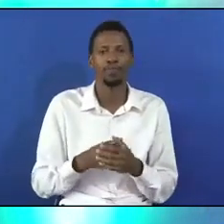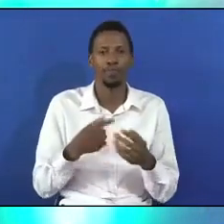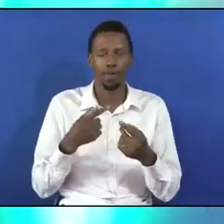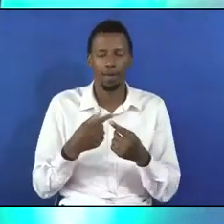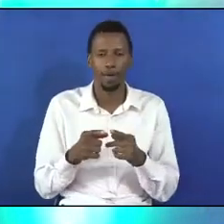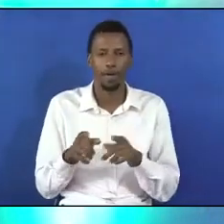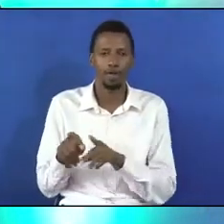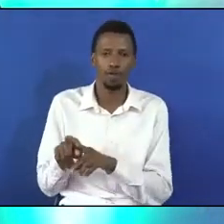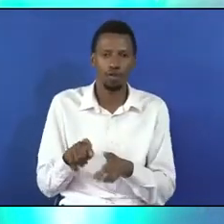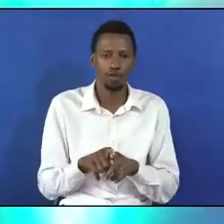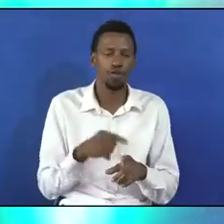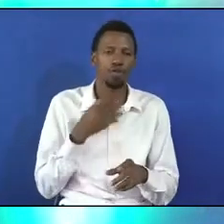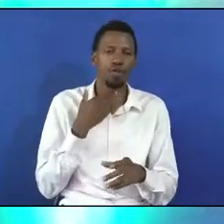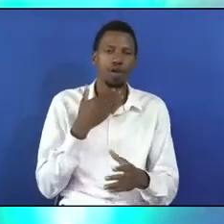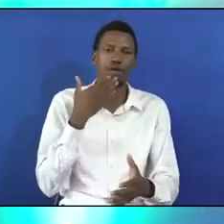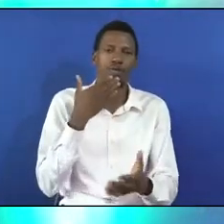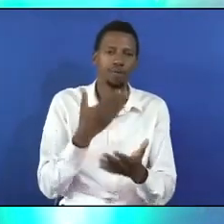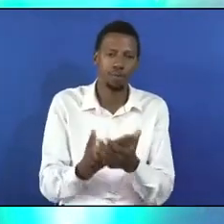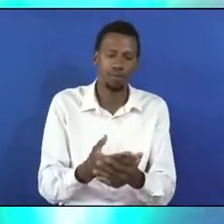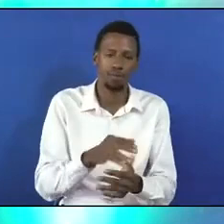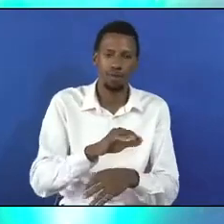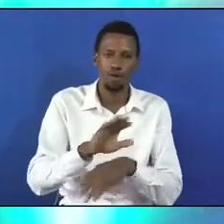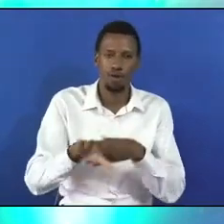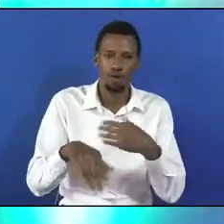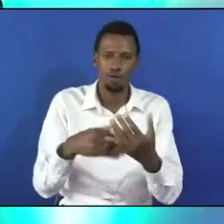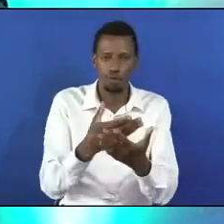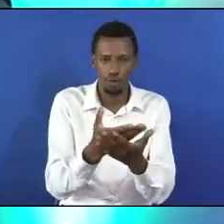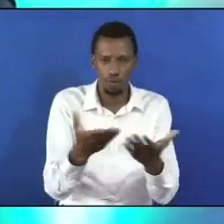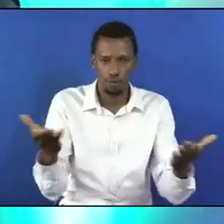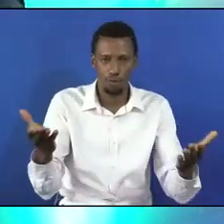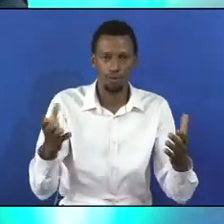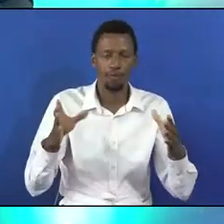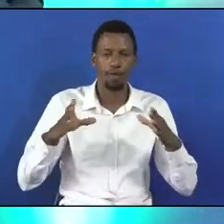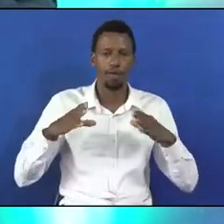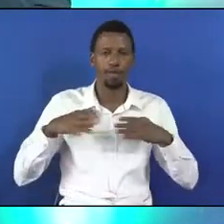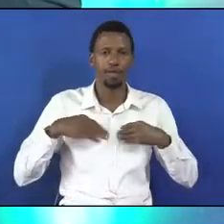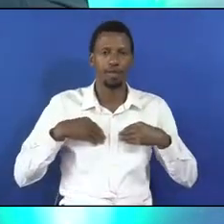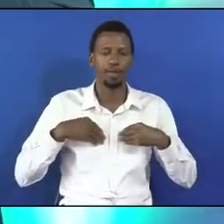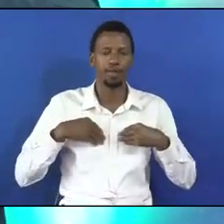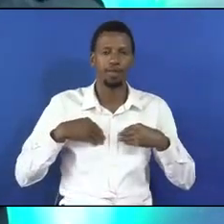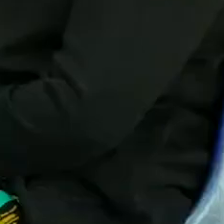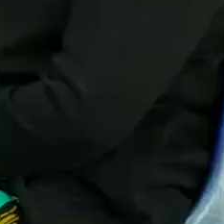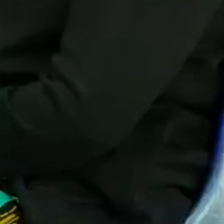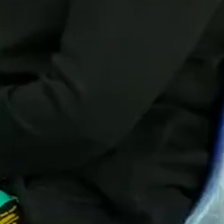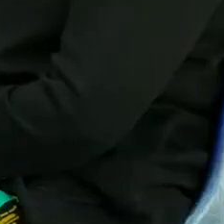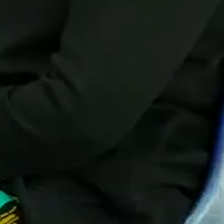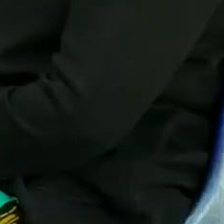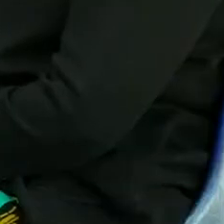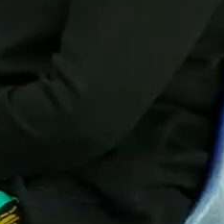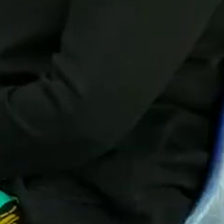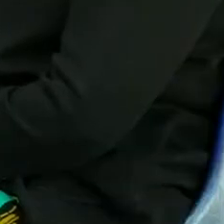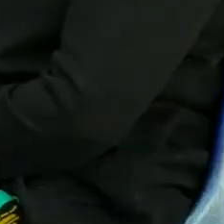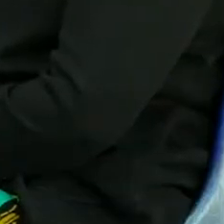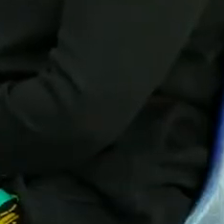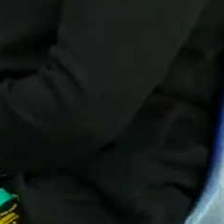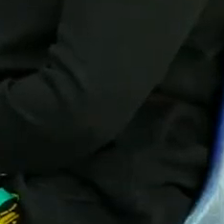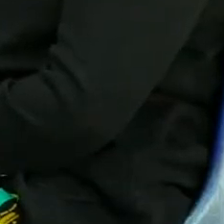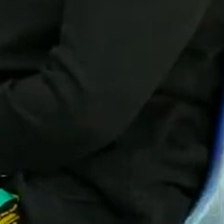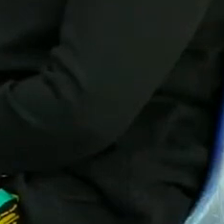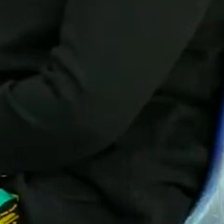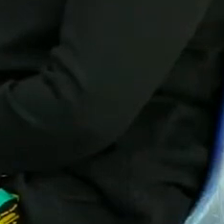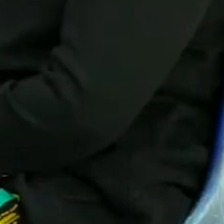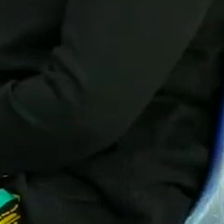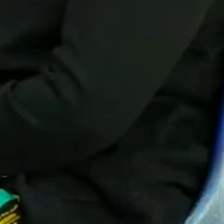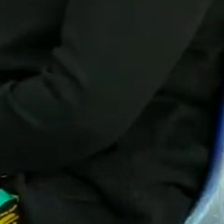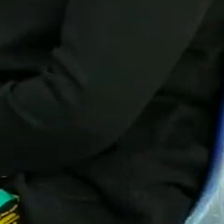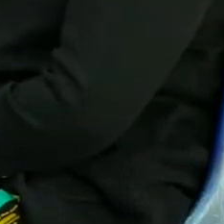want to thank all of you for accepting to be in it. Thank you so much, the departments involved, the deaconry,